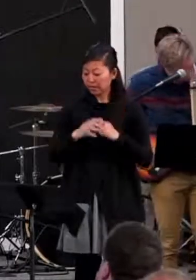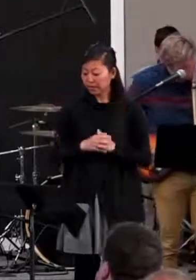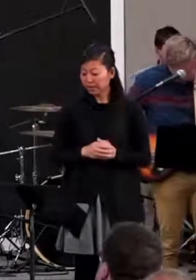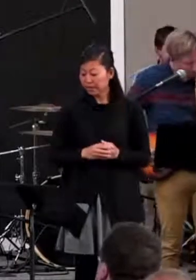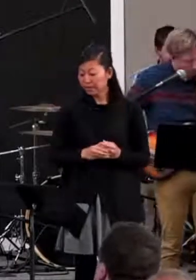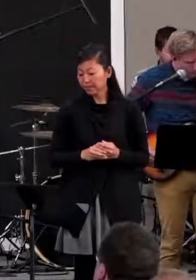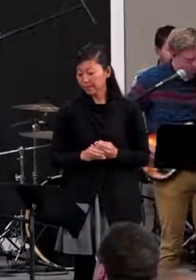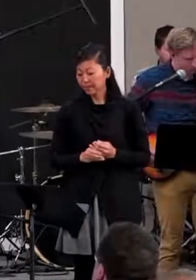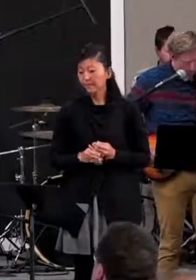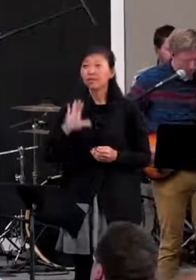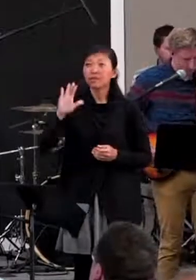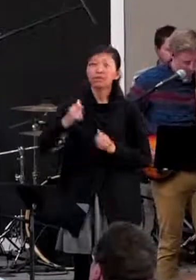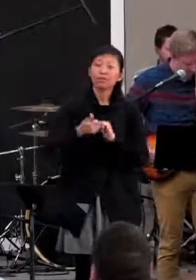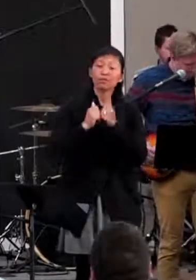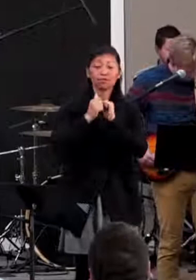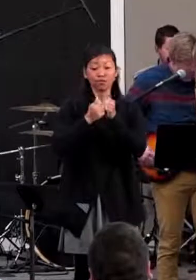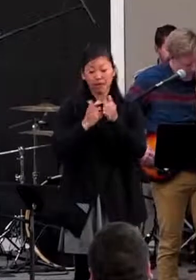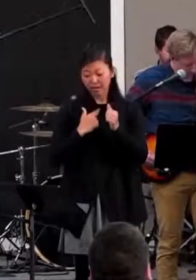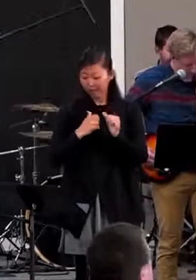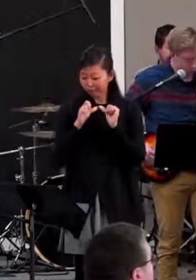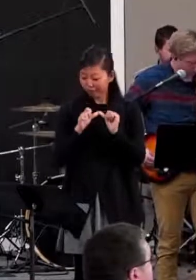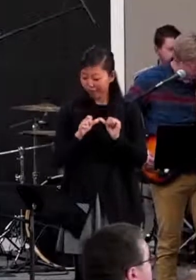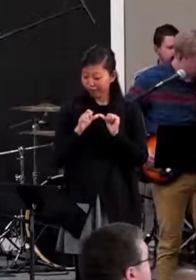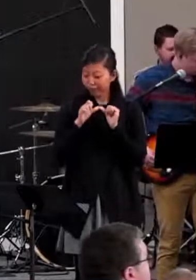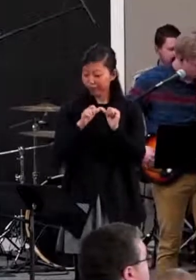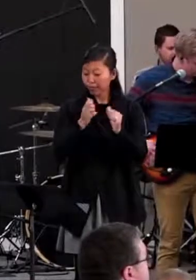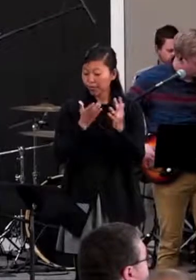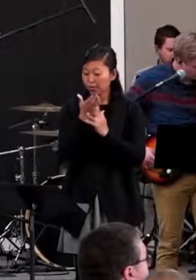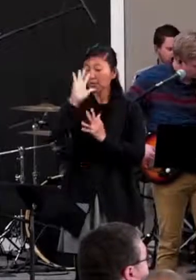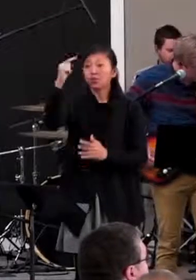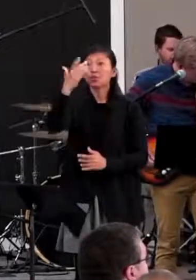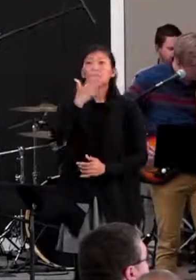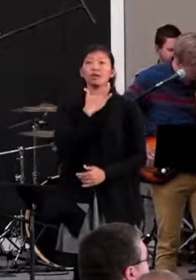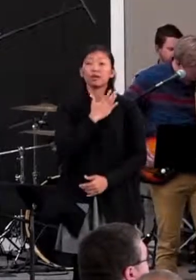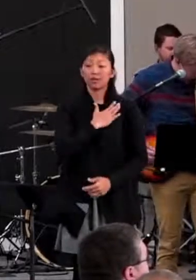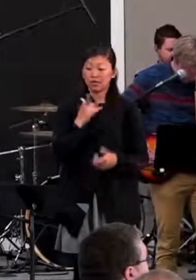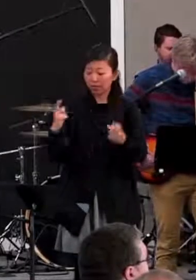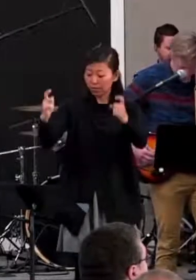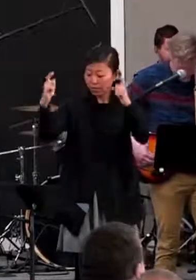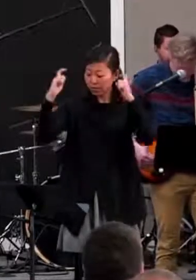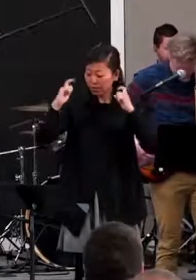alone. I will run the race by grace and grace